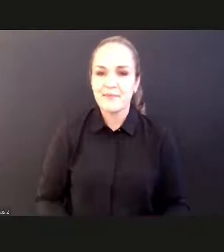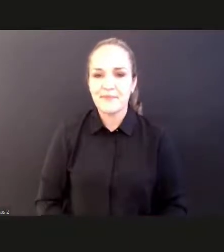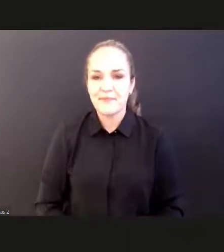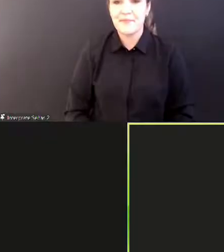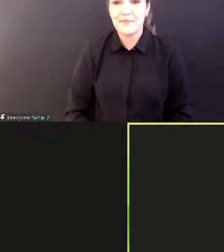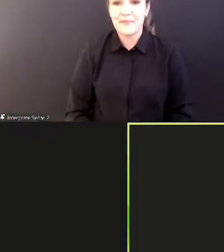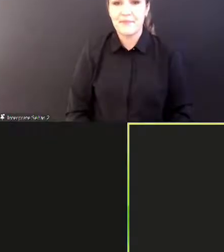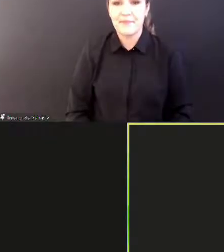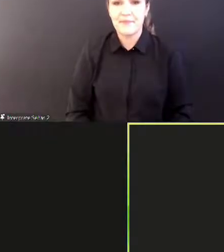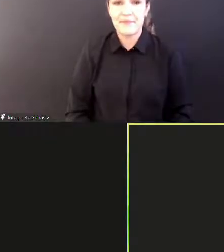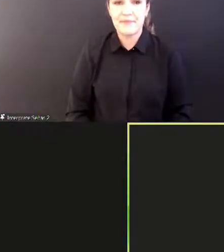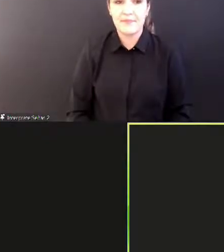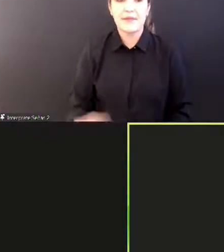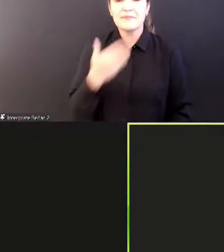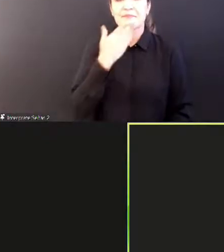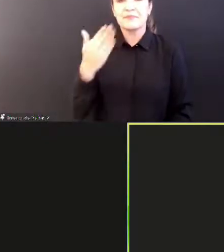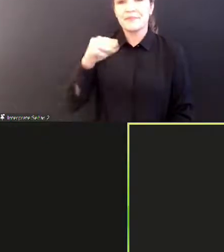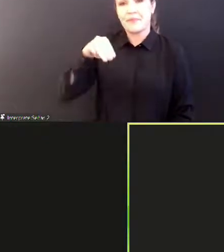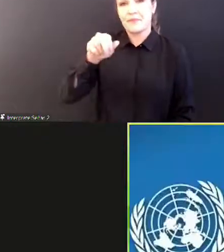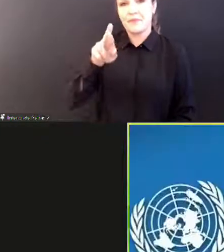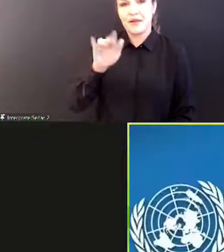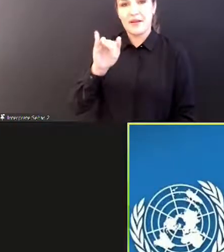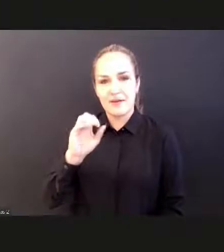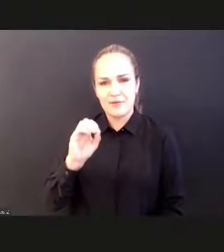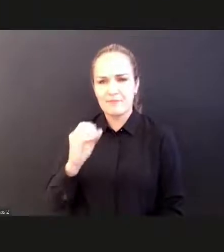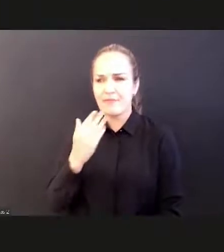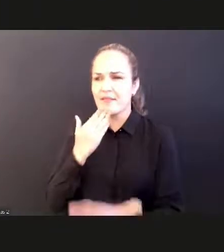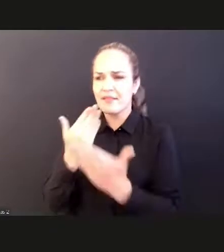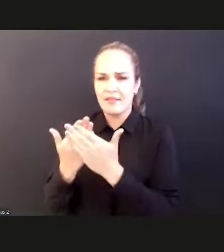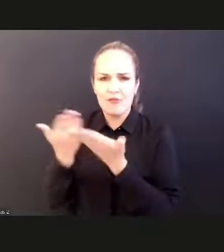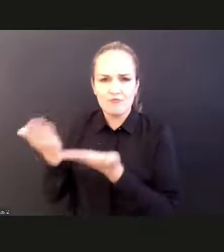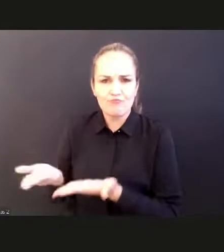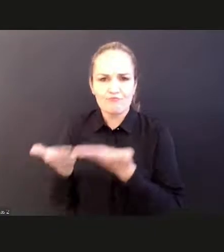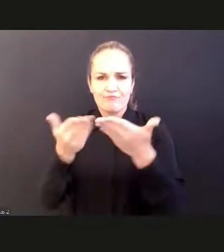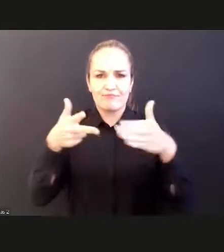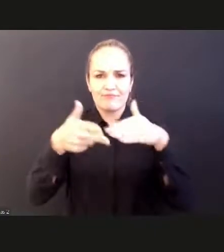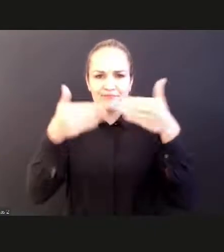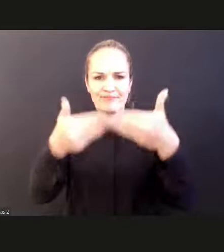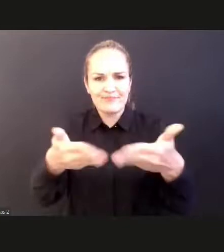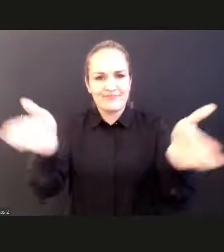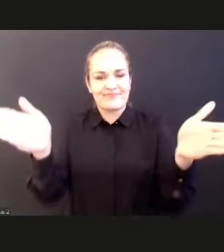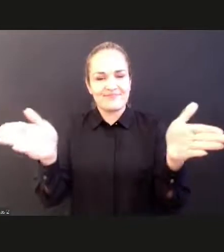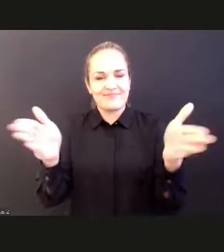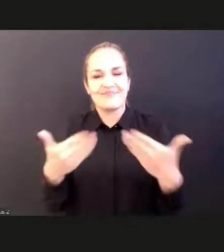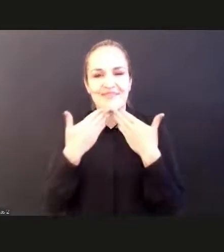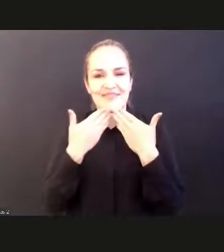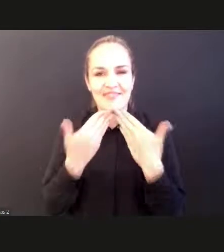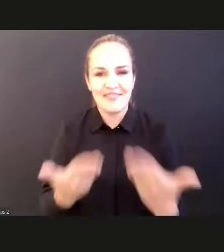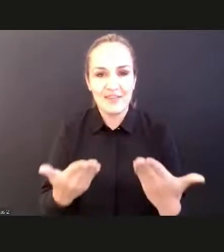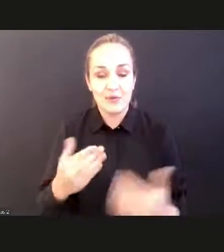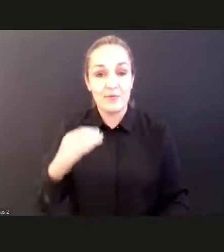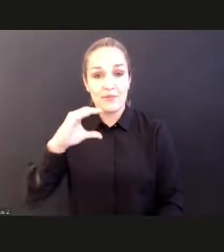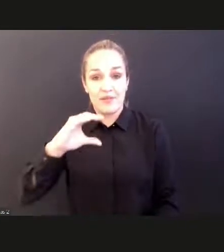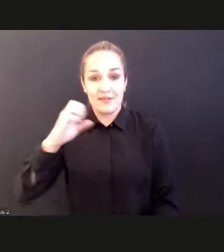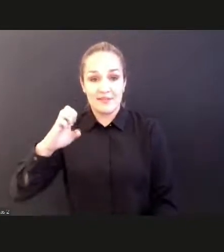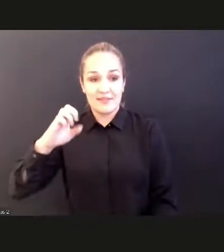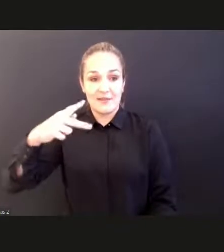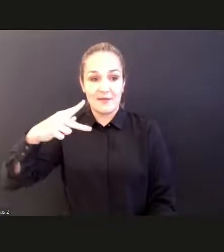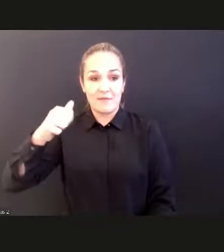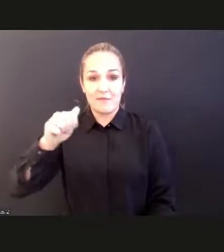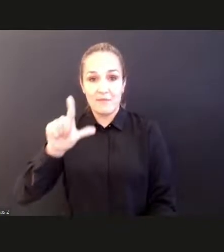Thank you, Mario, for these opening remarks on behalf of ECLAC. And now I'd like to pass the floor on to Winfried